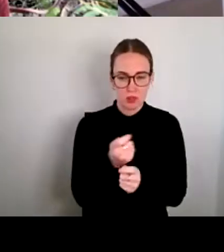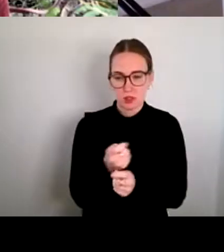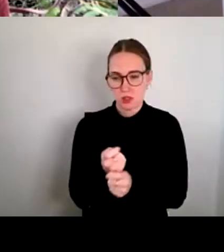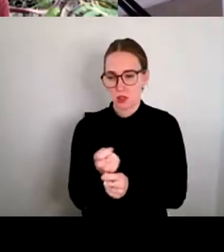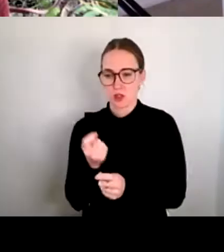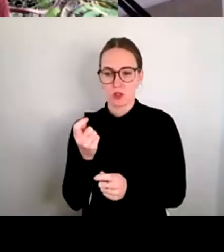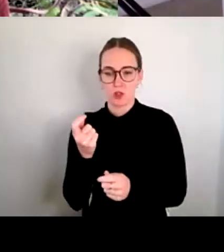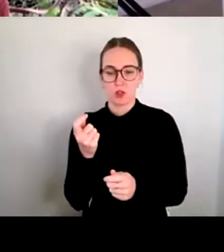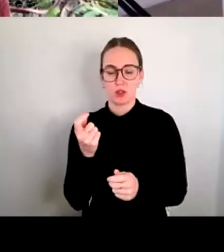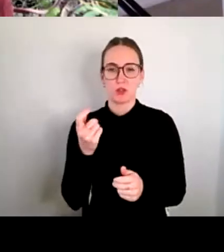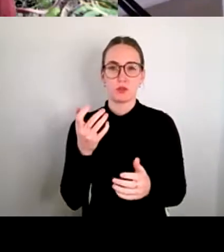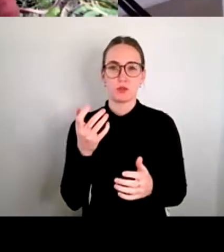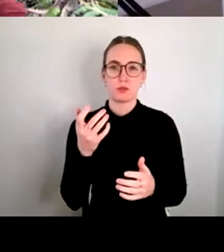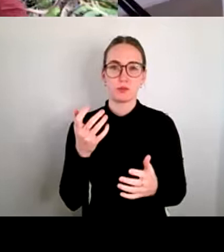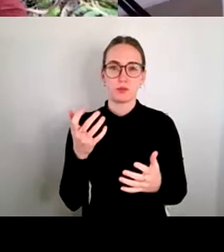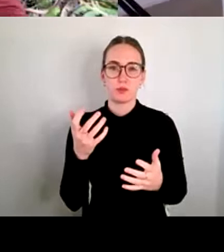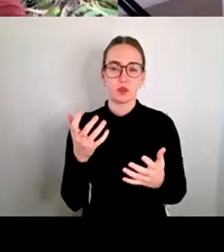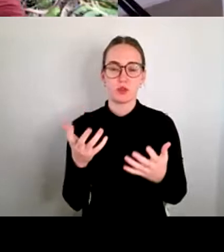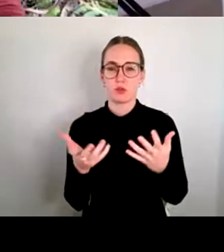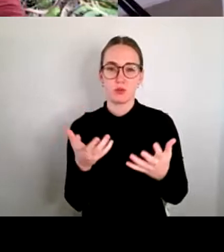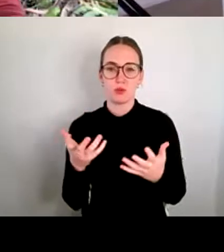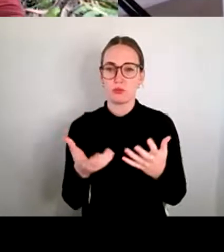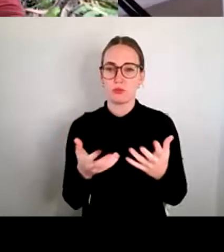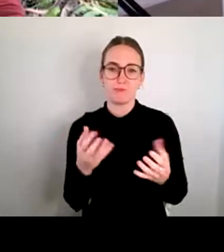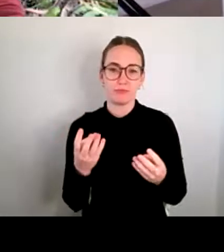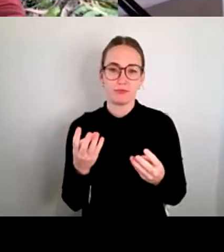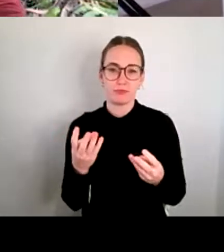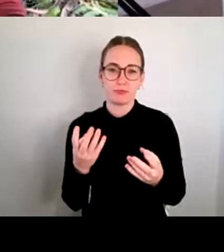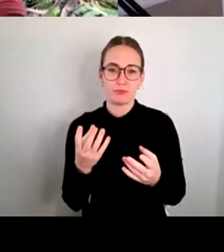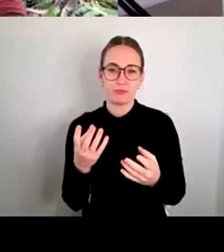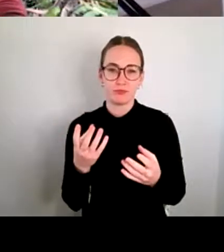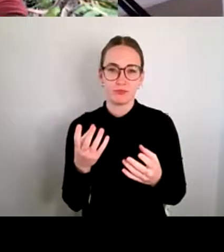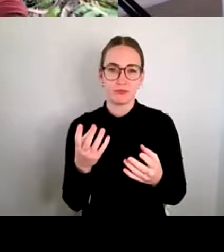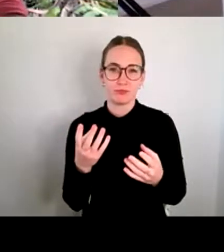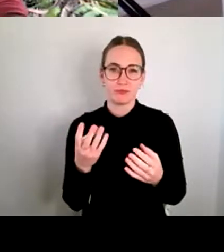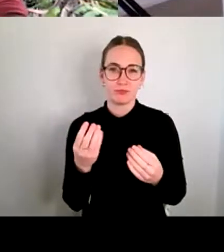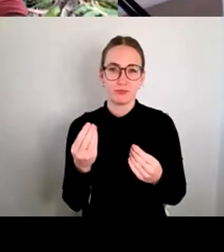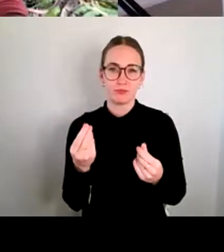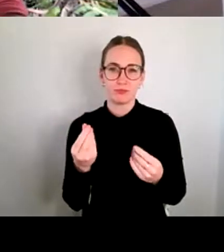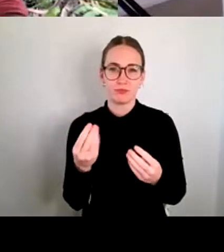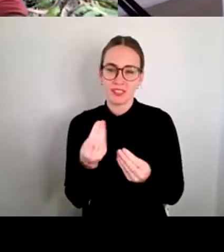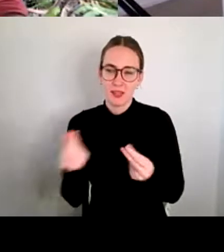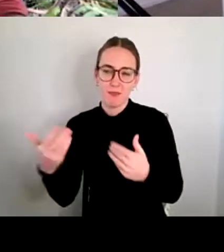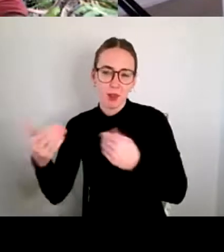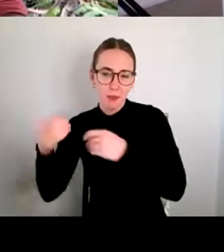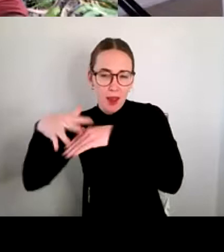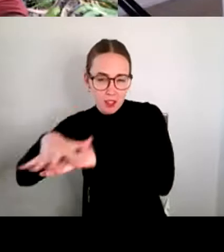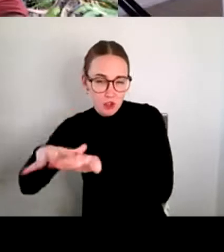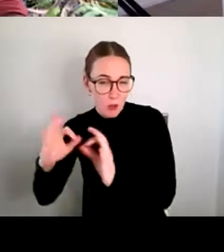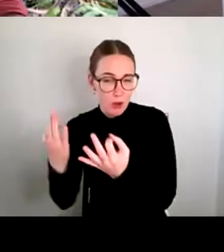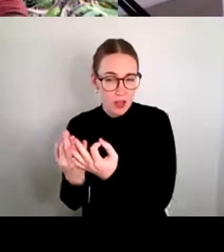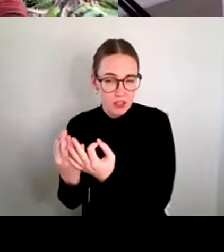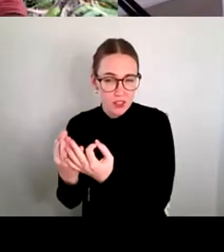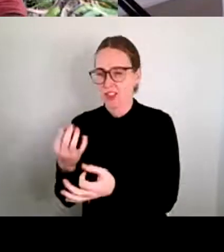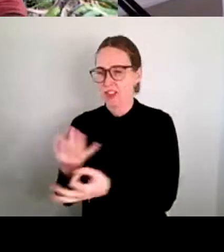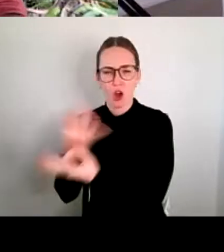to, say, some of the mainstream organizations and non-Indigenous organizations and the